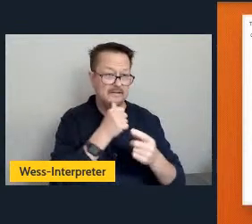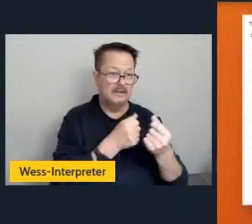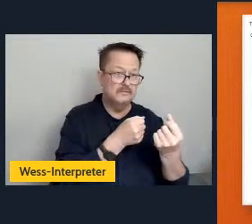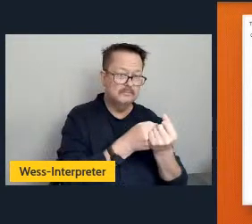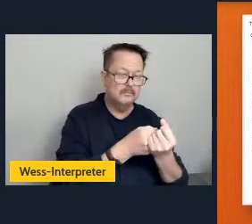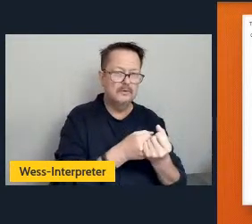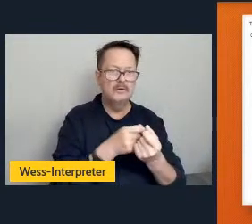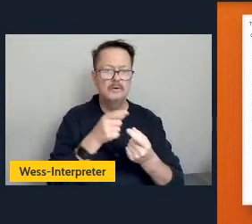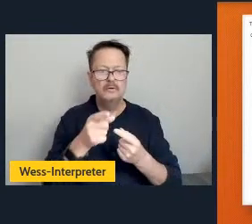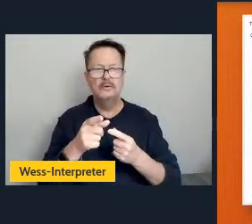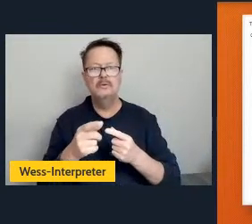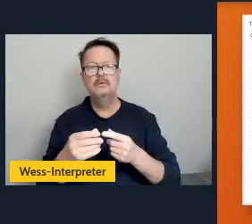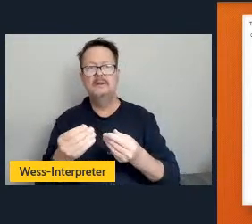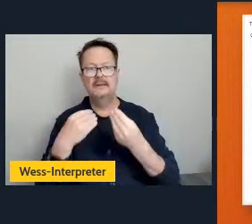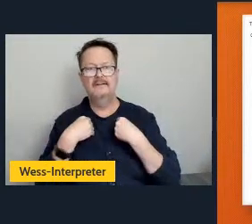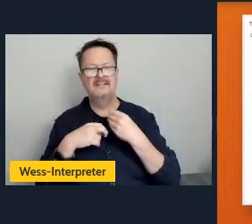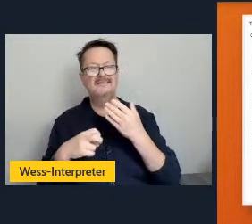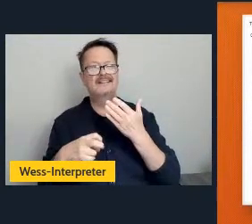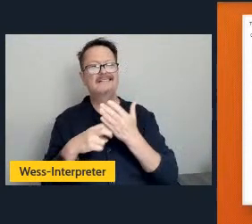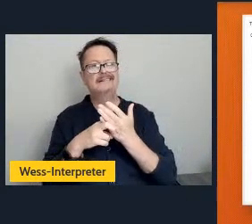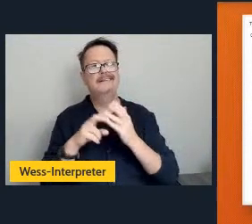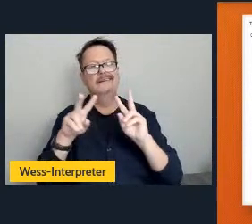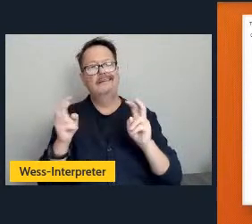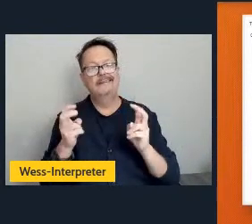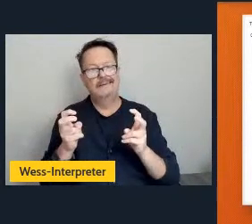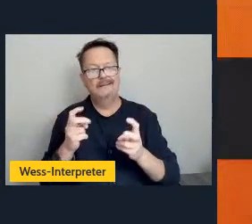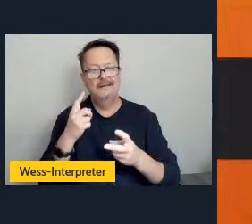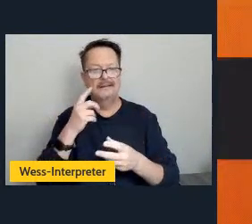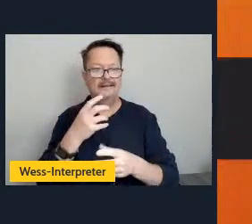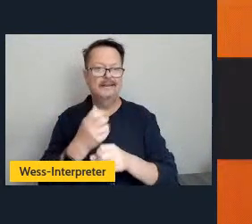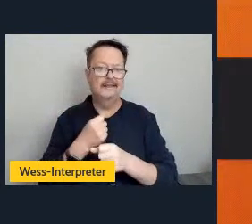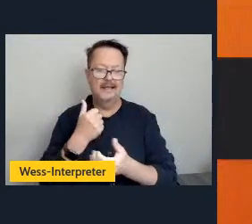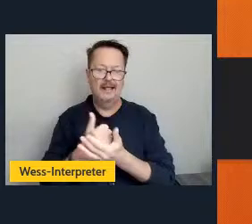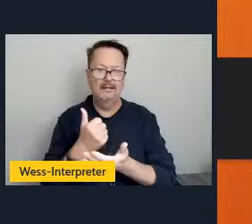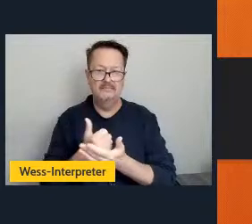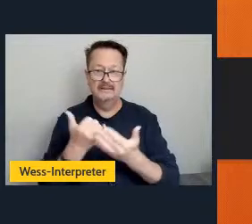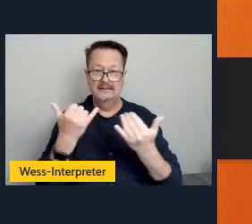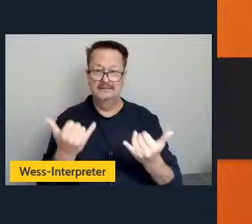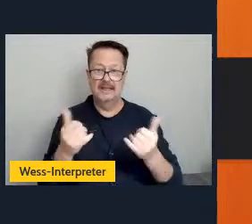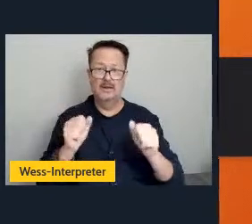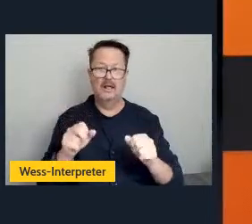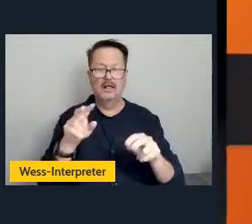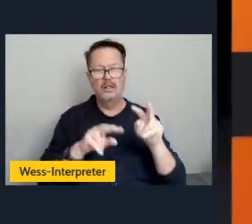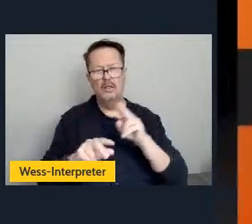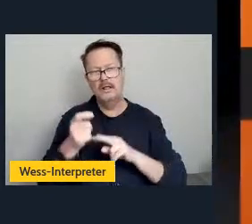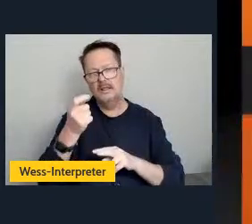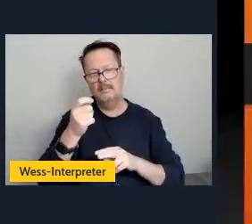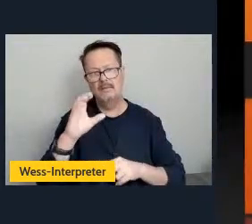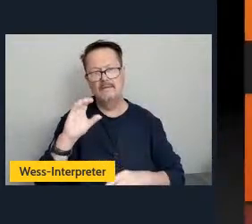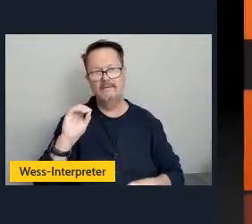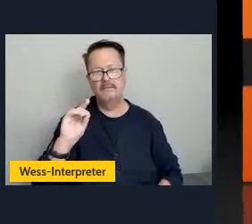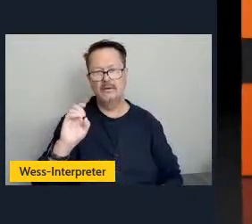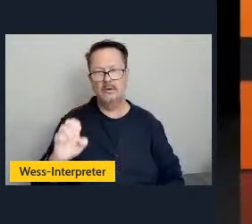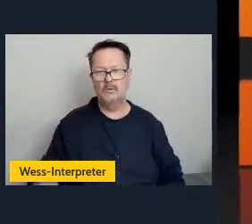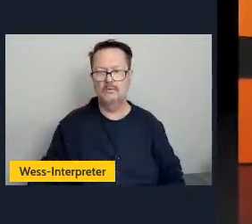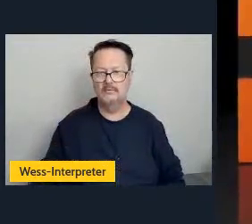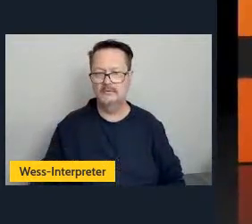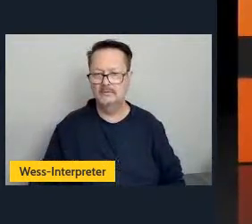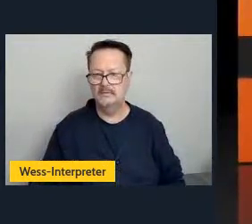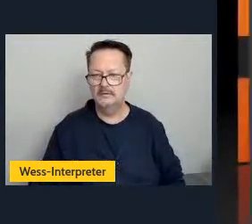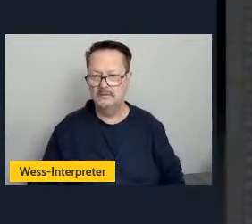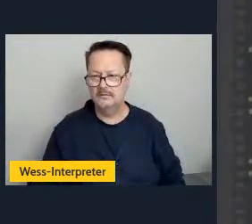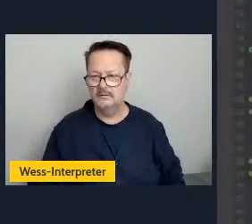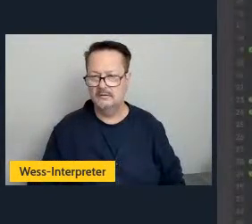us a ticket or issue in the GitHub. Great, so now we can explore a little bit of code. All